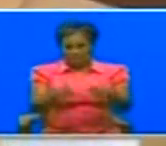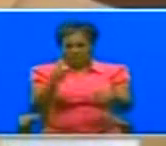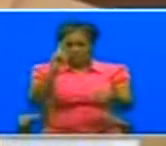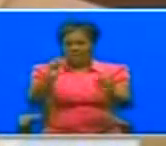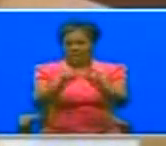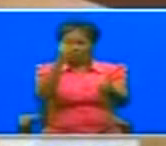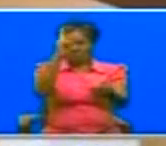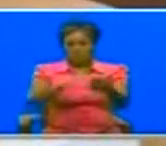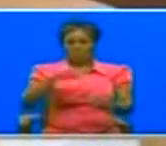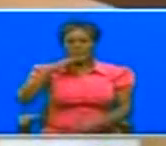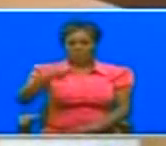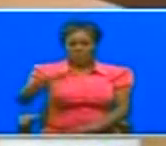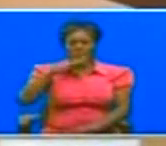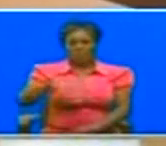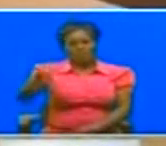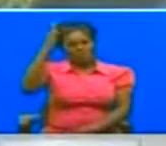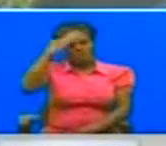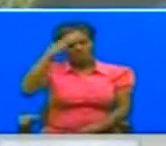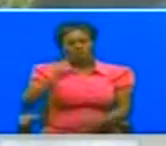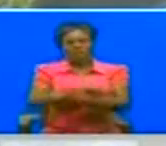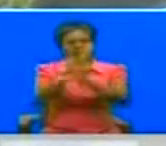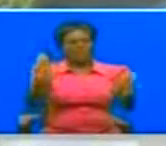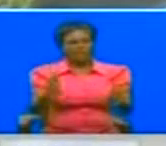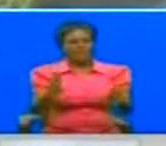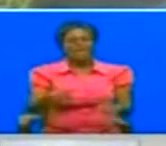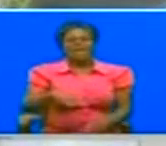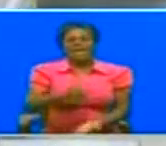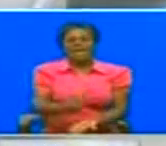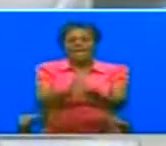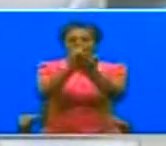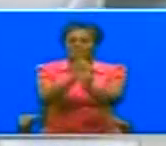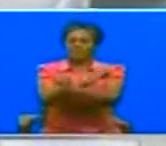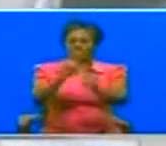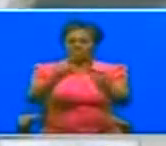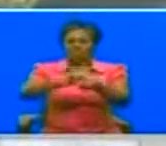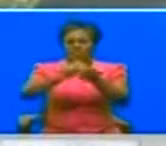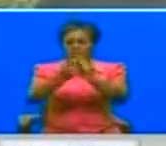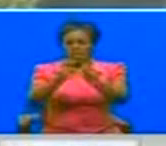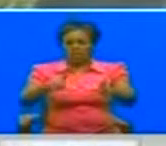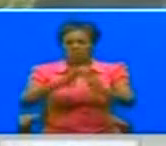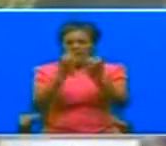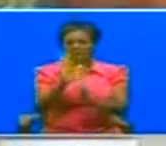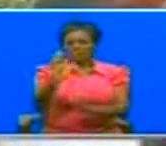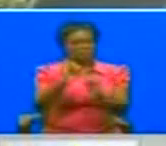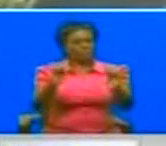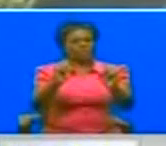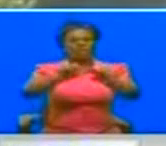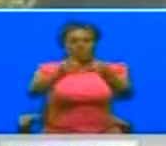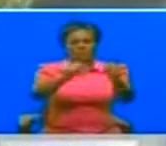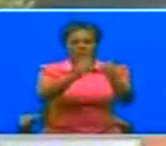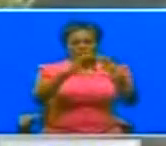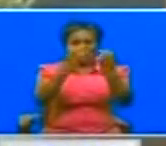out, the speech will follow an old familiar script. Haikusaidi, haibadilishi dunia yako, inaharibu dunia ya